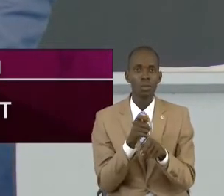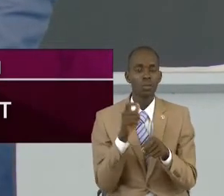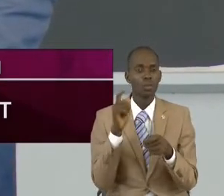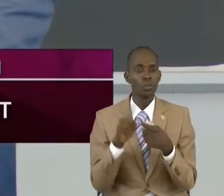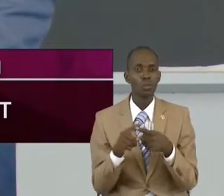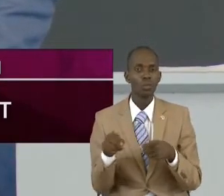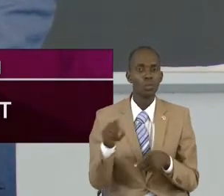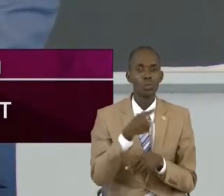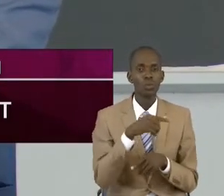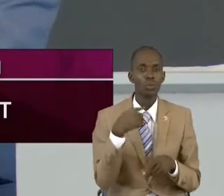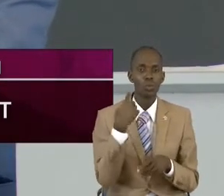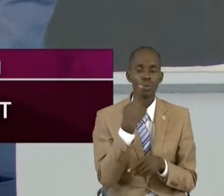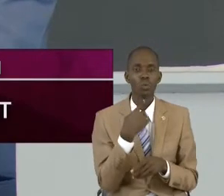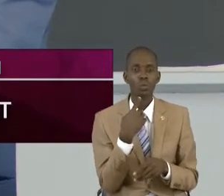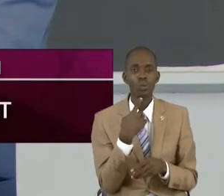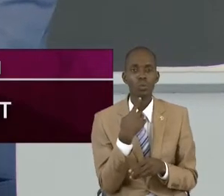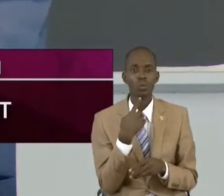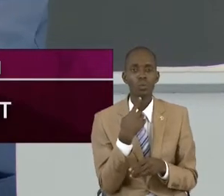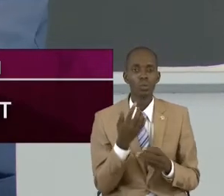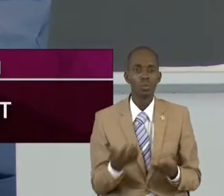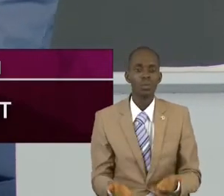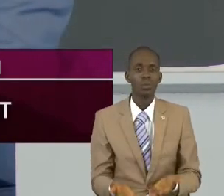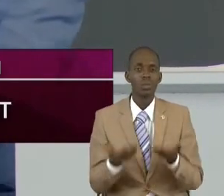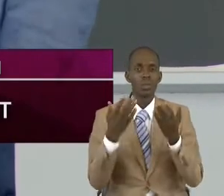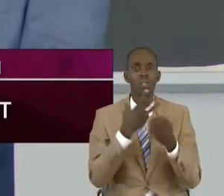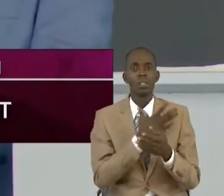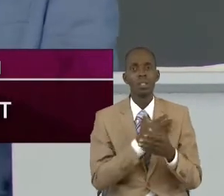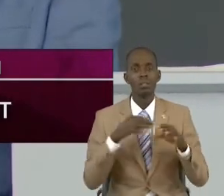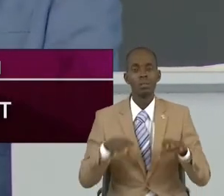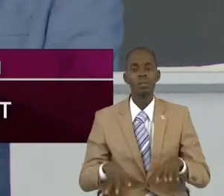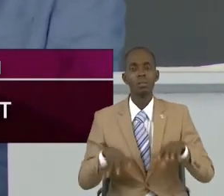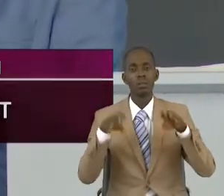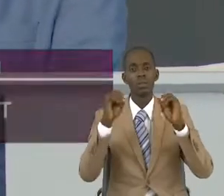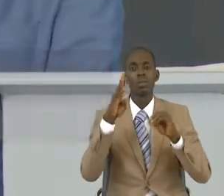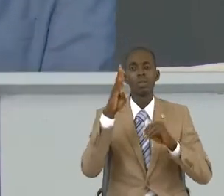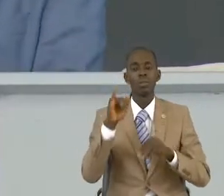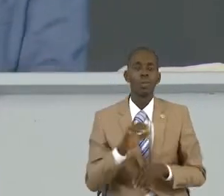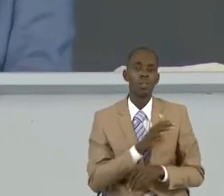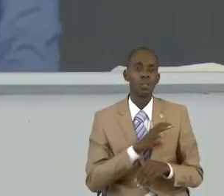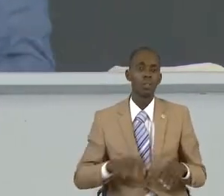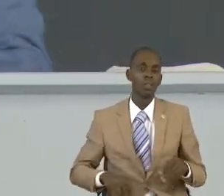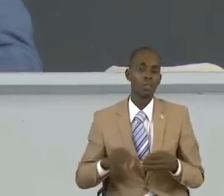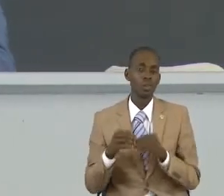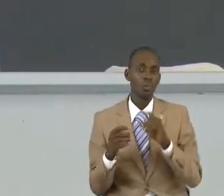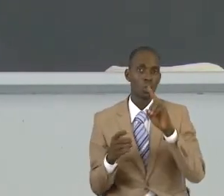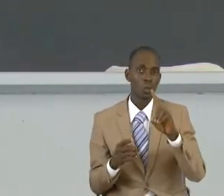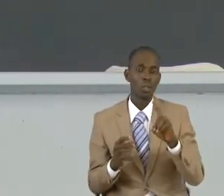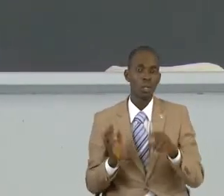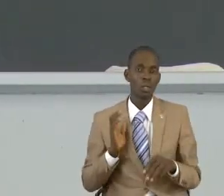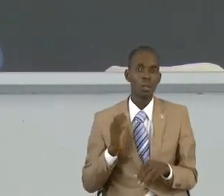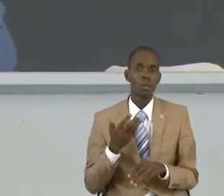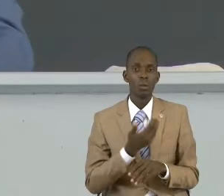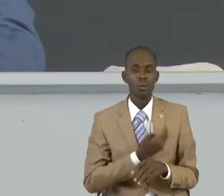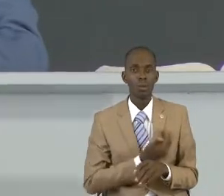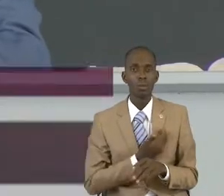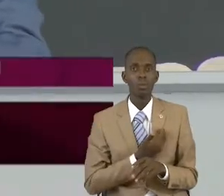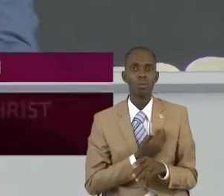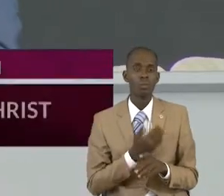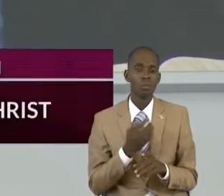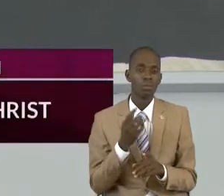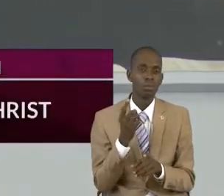are raptured by Christ. Look at number 1, our rights through